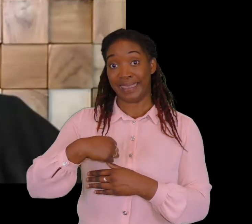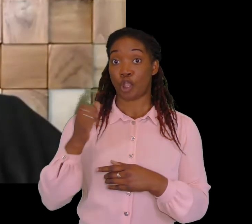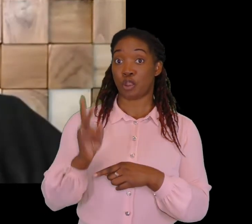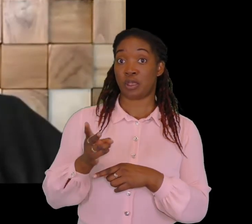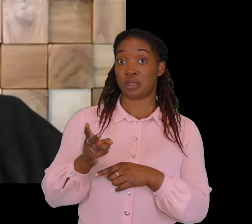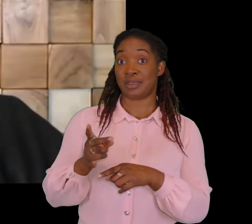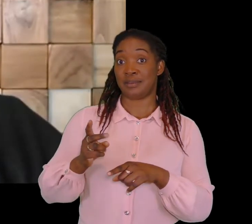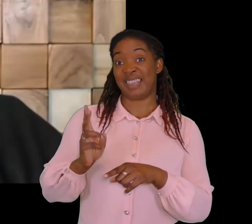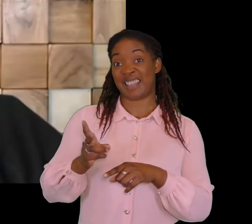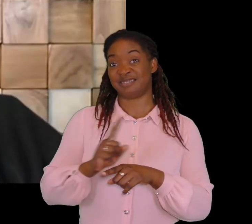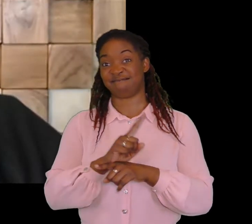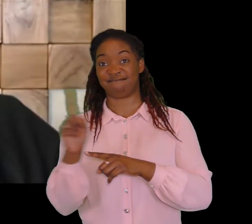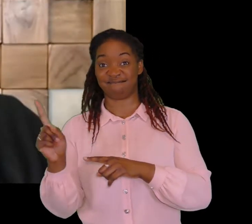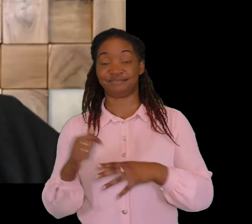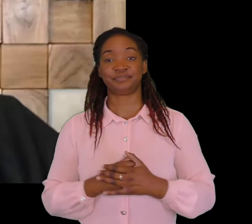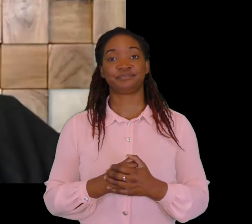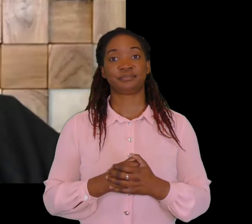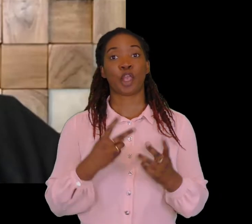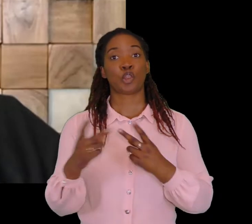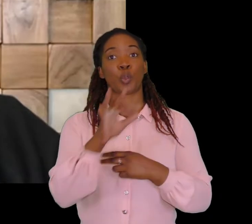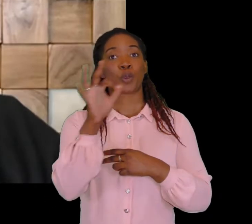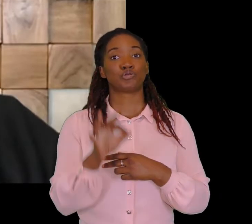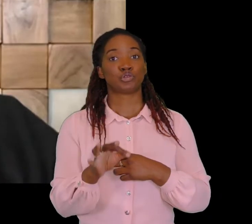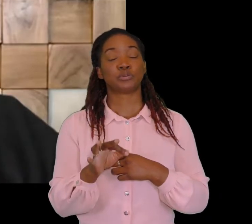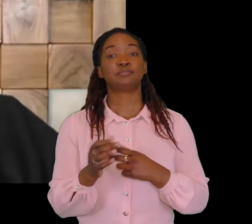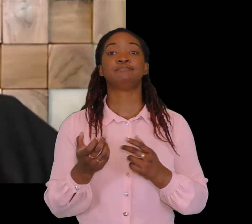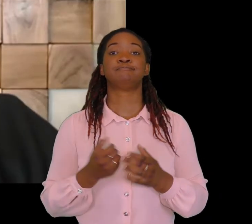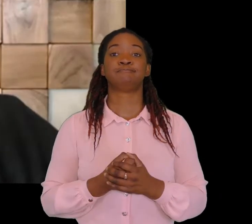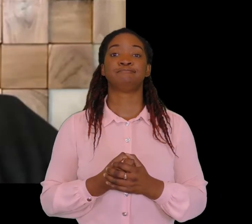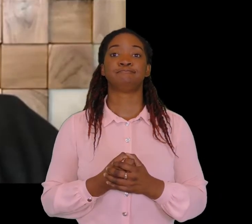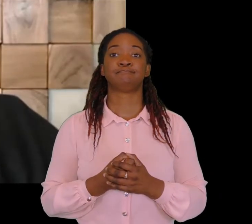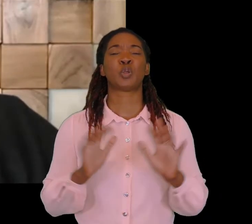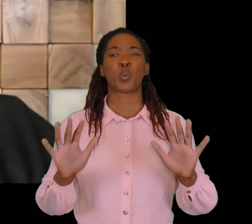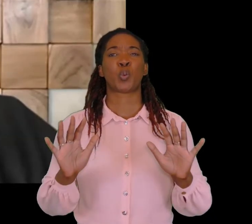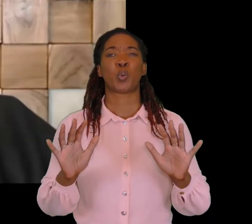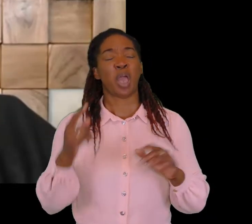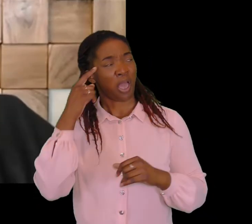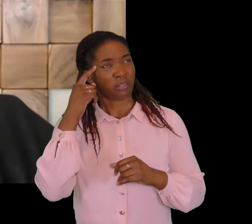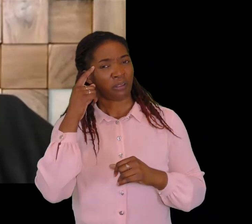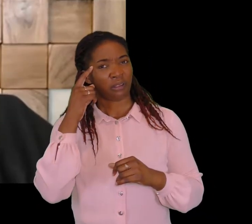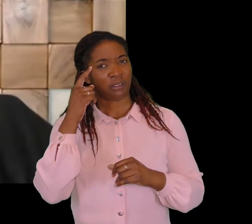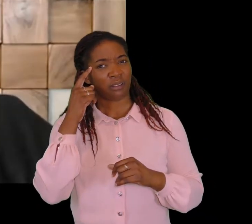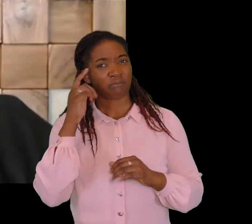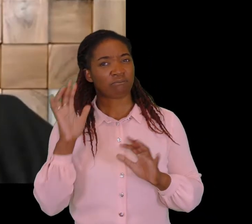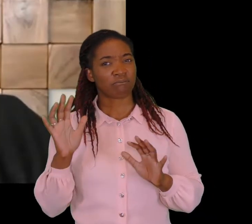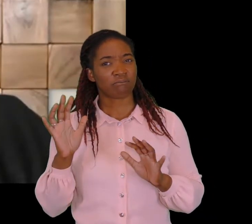question that deals with, no, okay, so really,